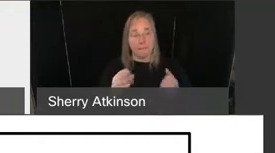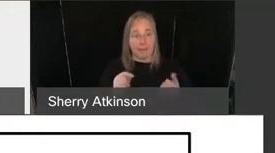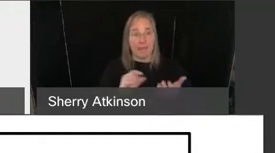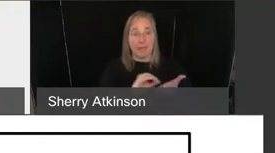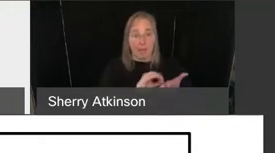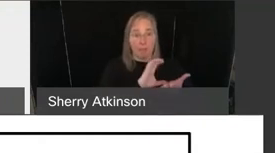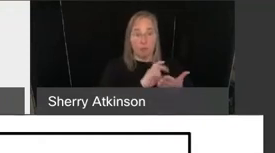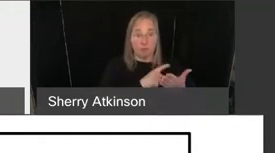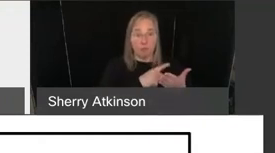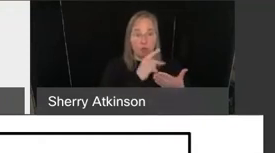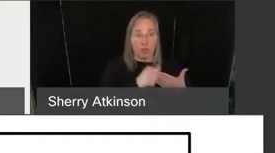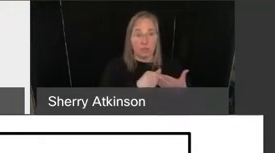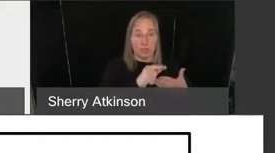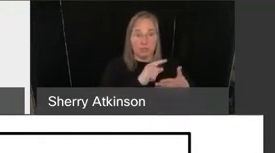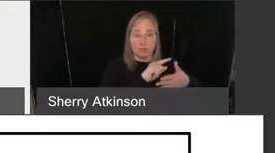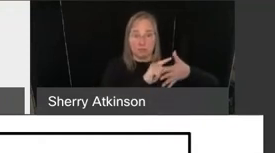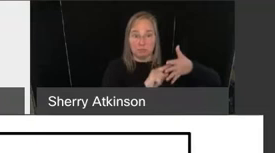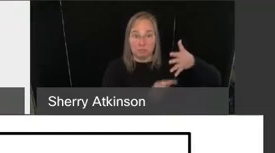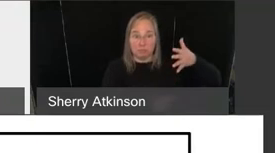projects also